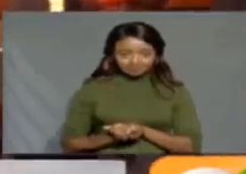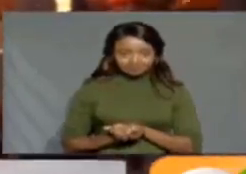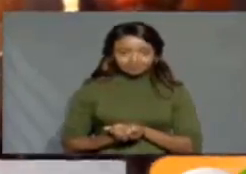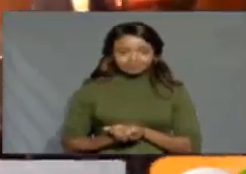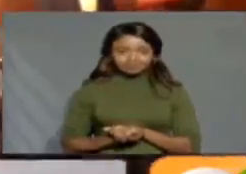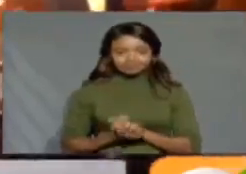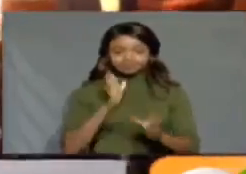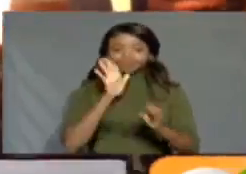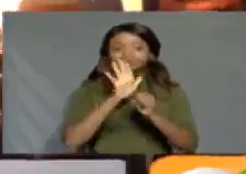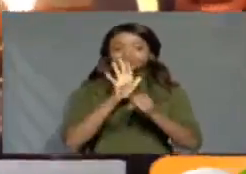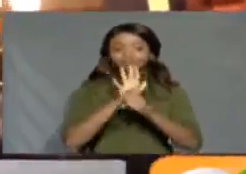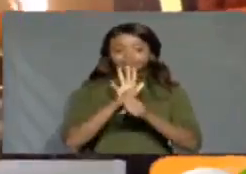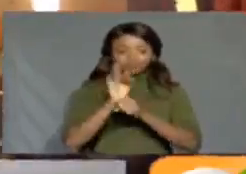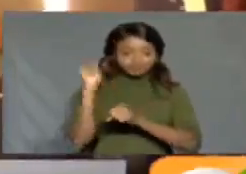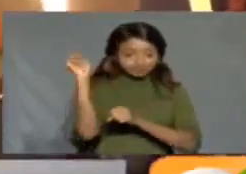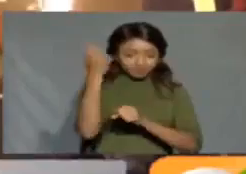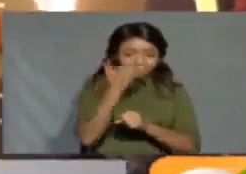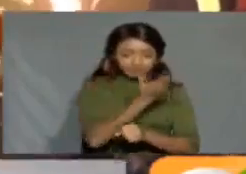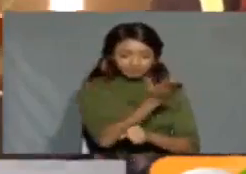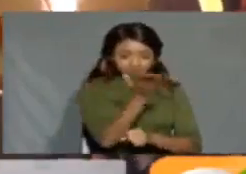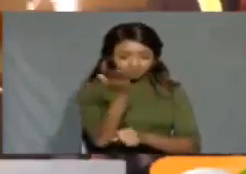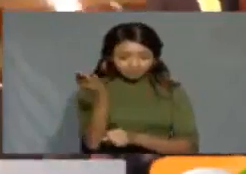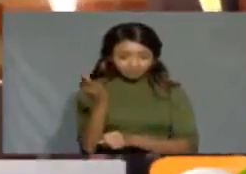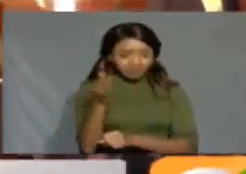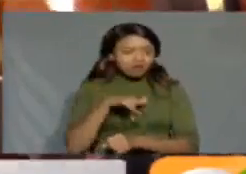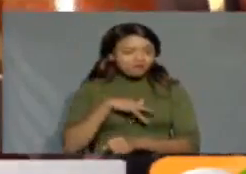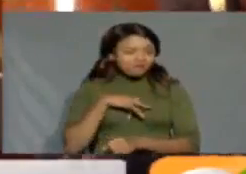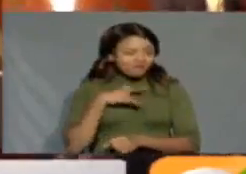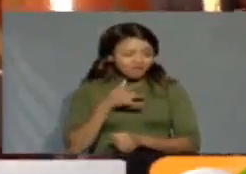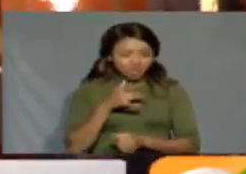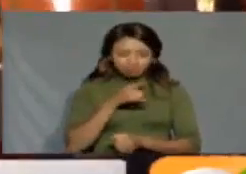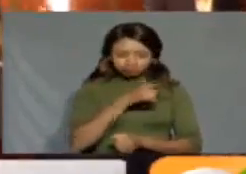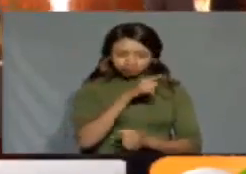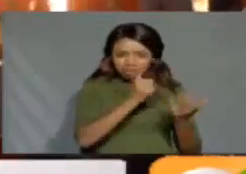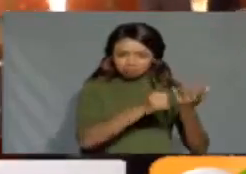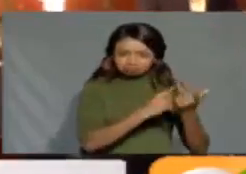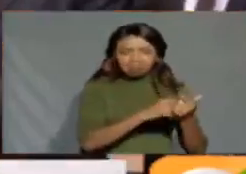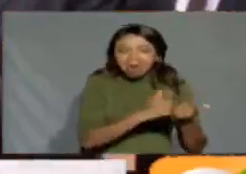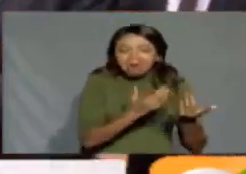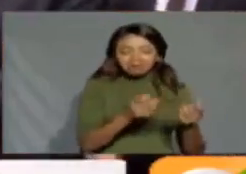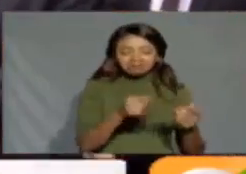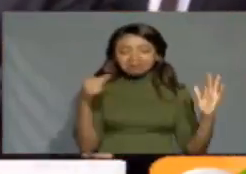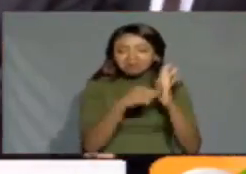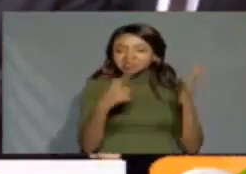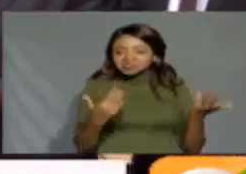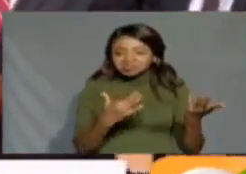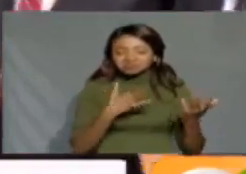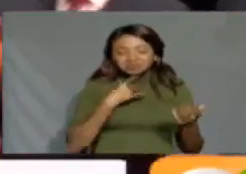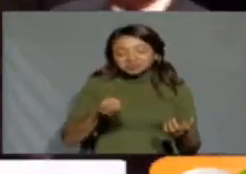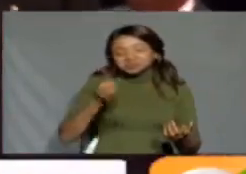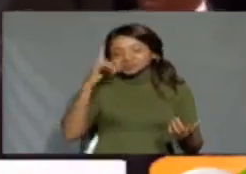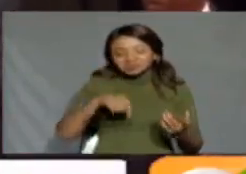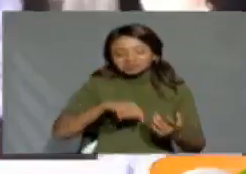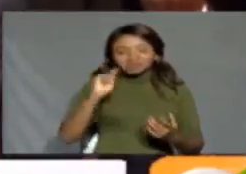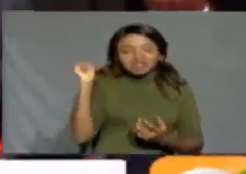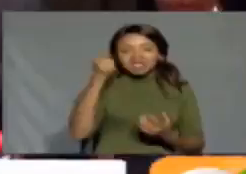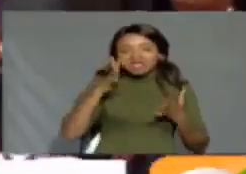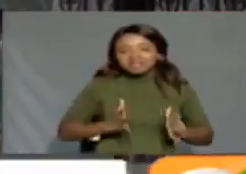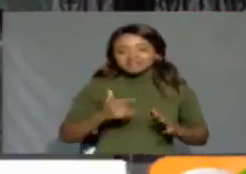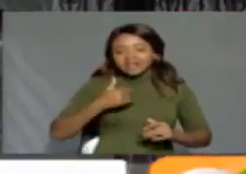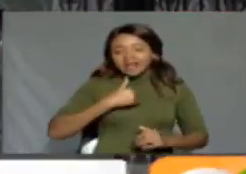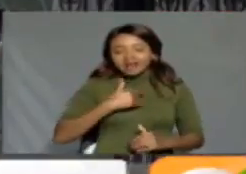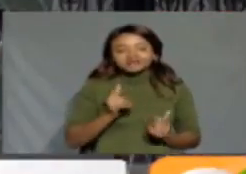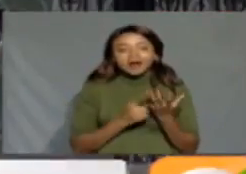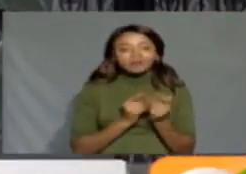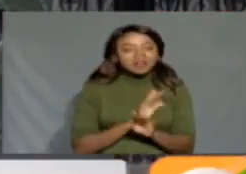Many Kenyans may take the census exercise as a means to determine just how many we are, and thus may be forgiven to question why